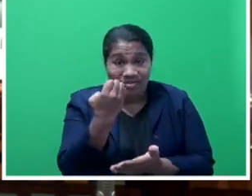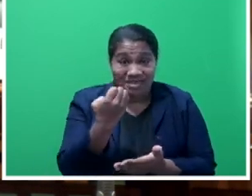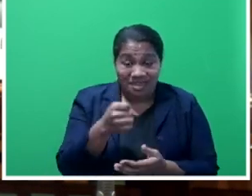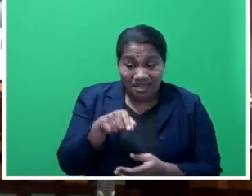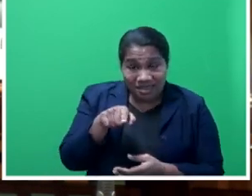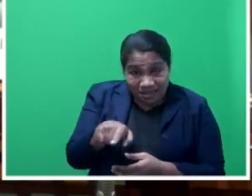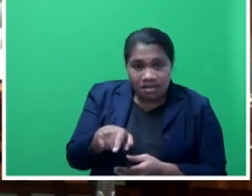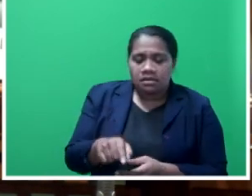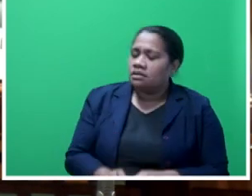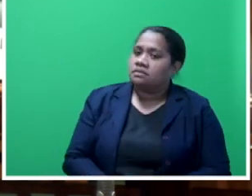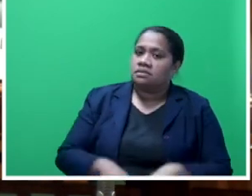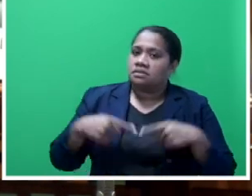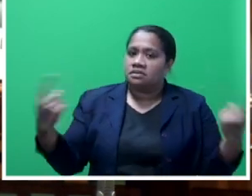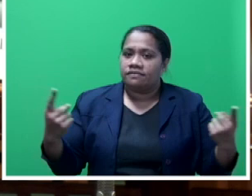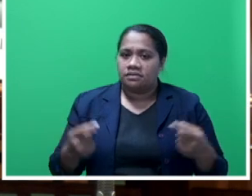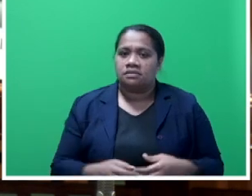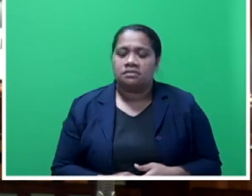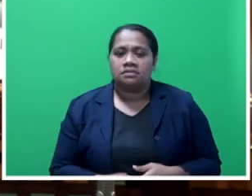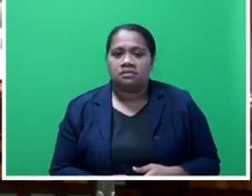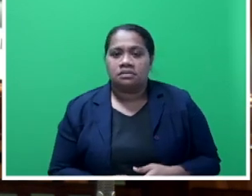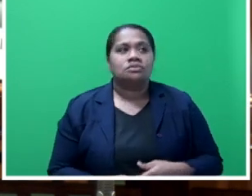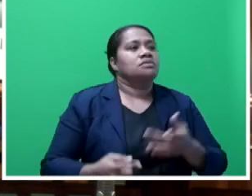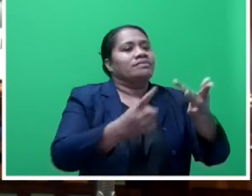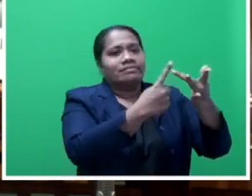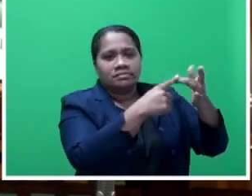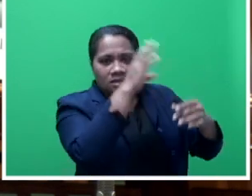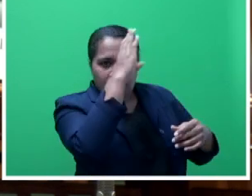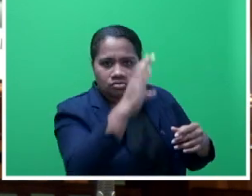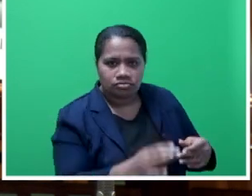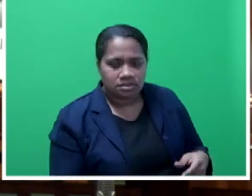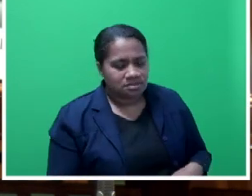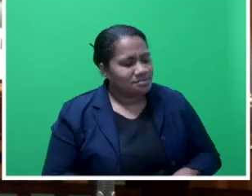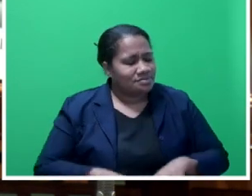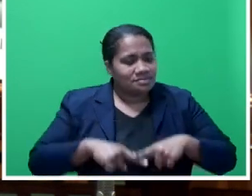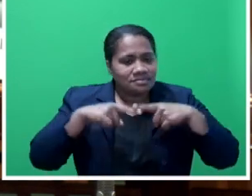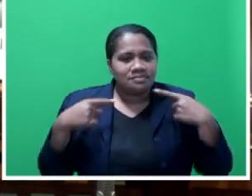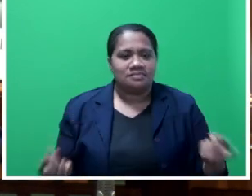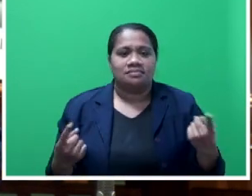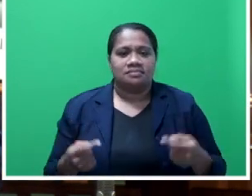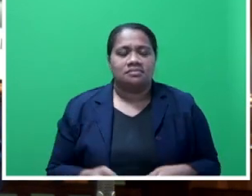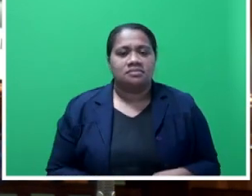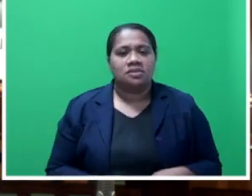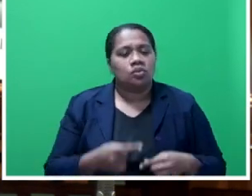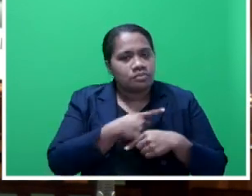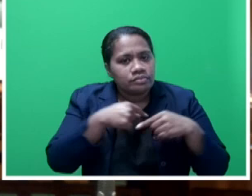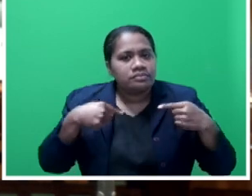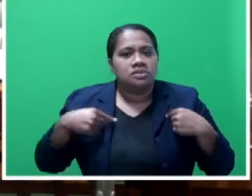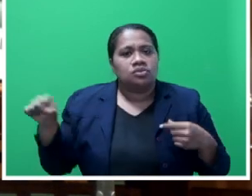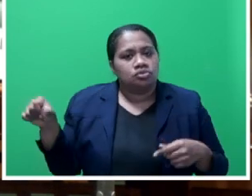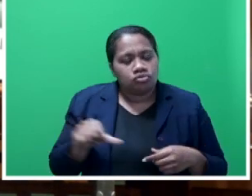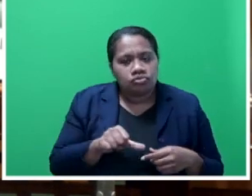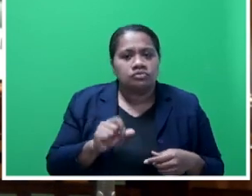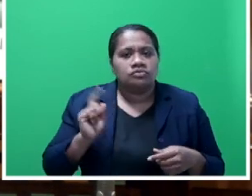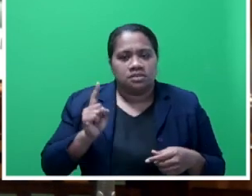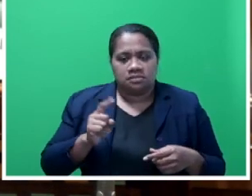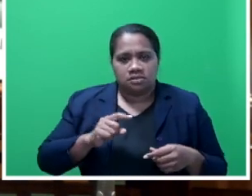to the first world countries. Completely different. So we have to be able to learn to work within